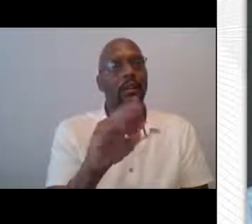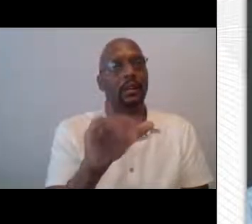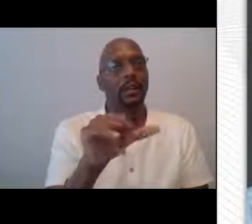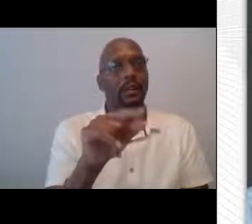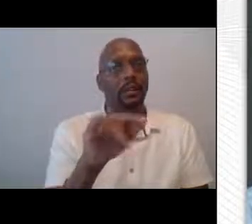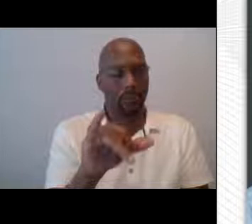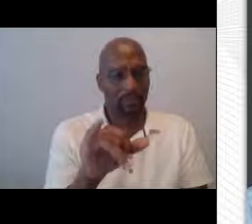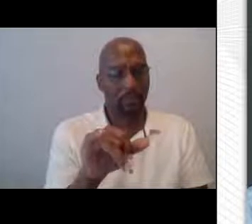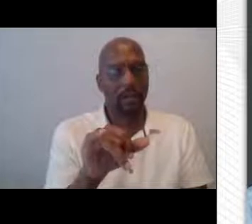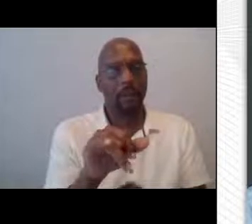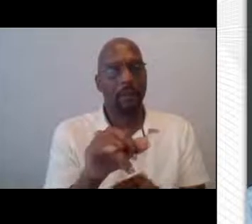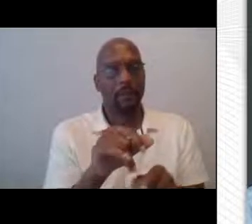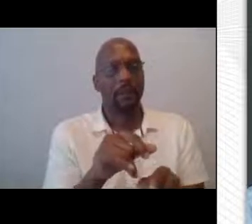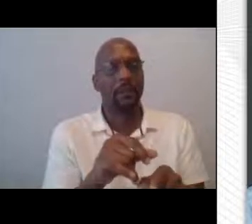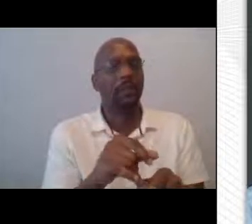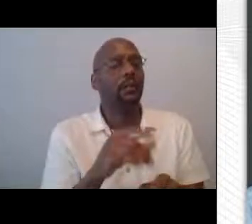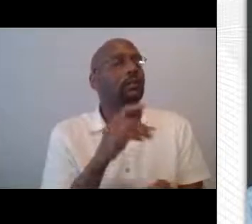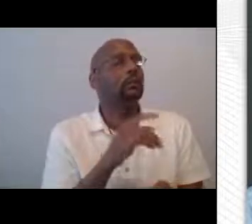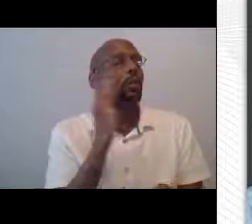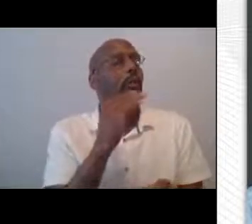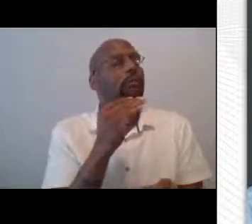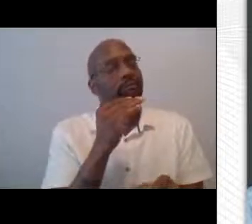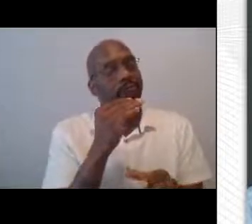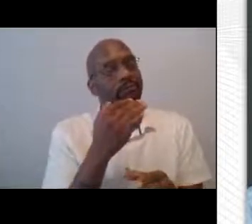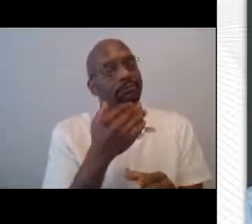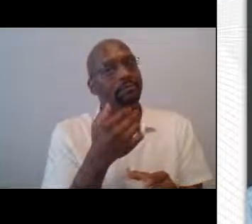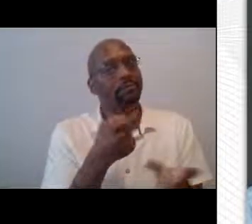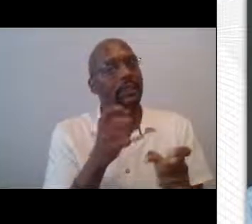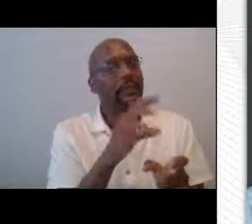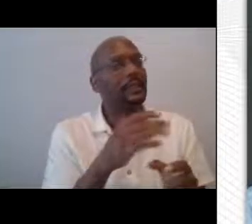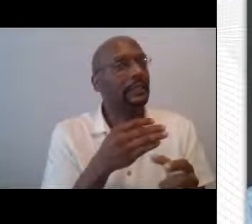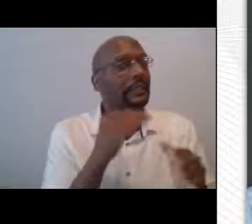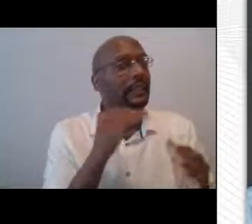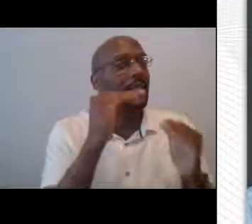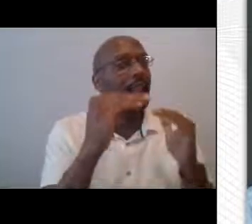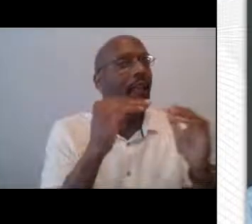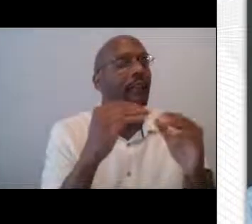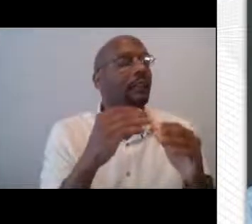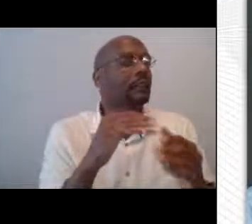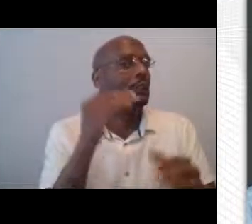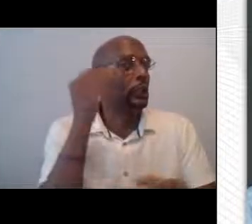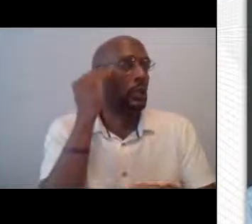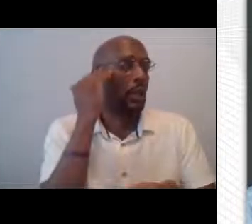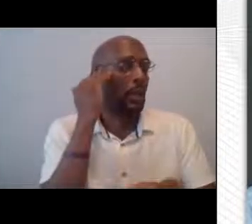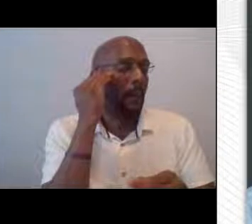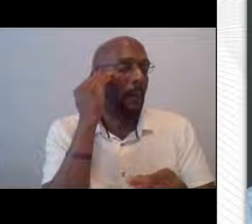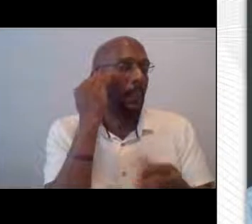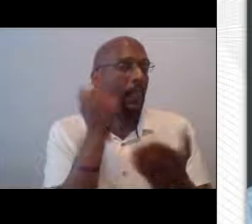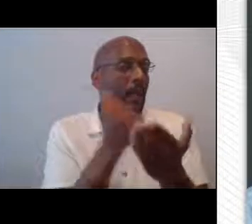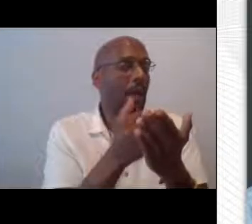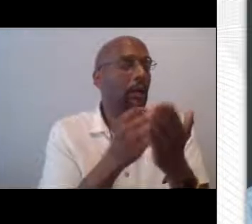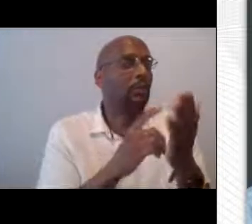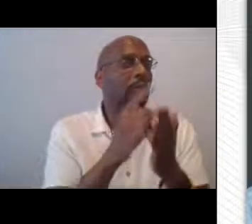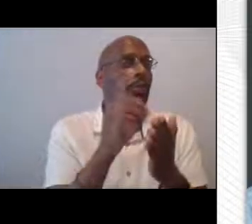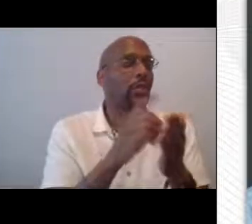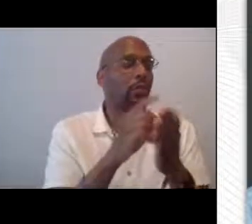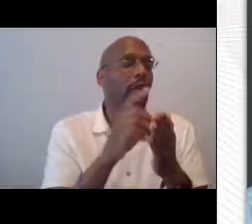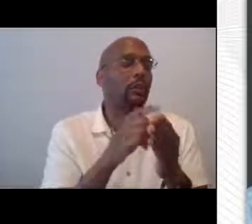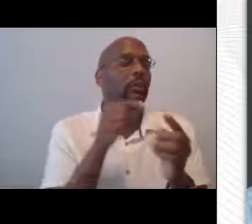of expertise to deepen and accelerate our work to support the transition to a zero